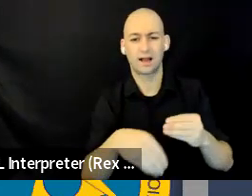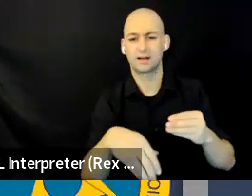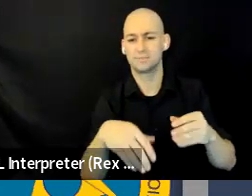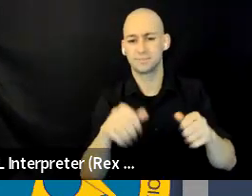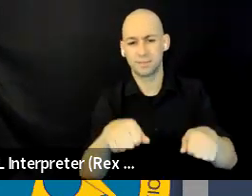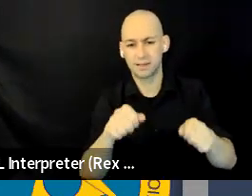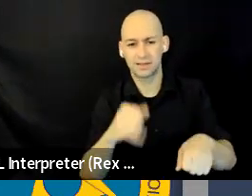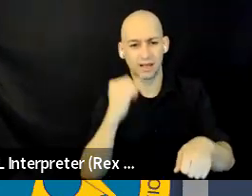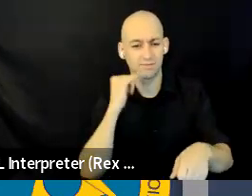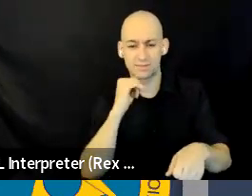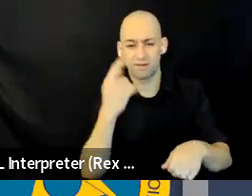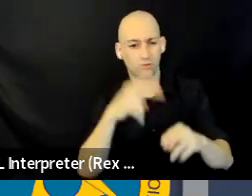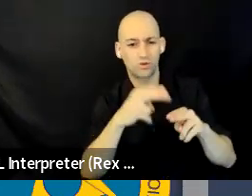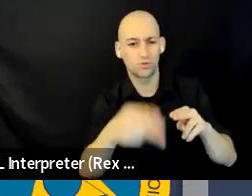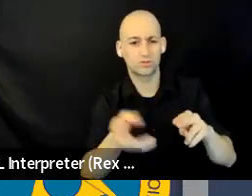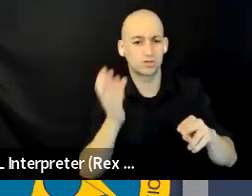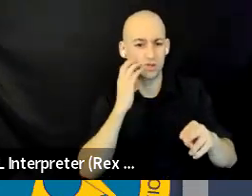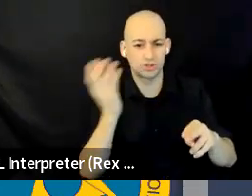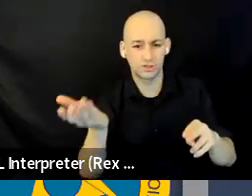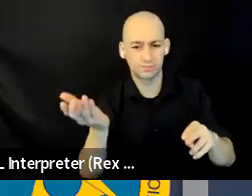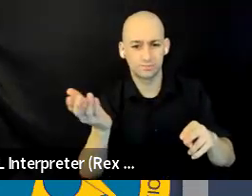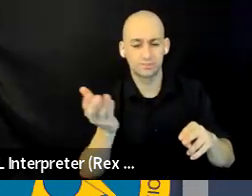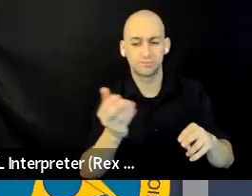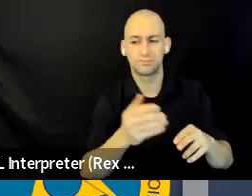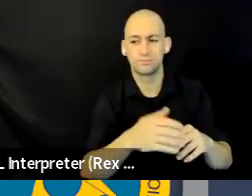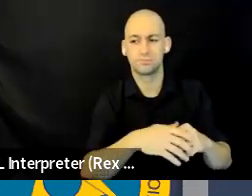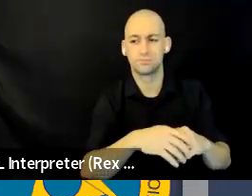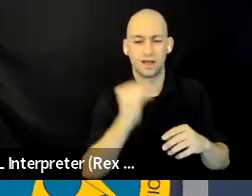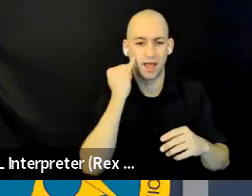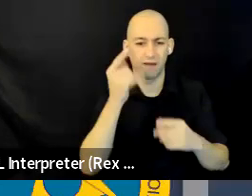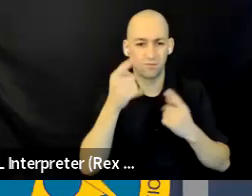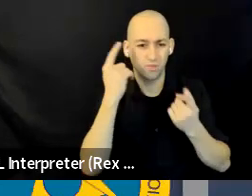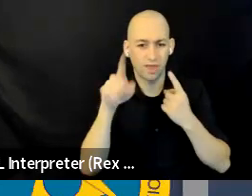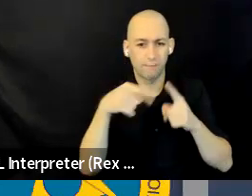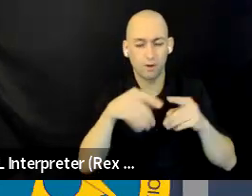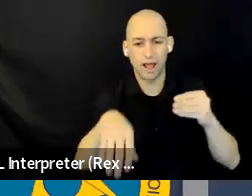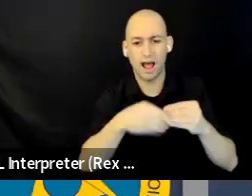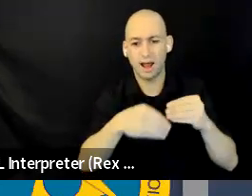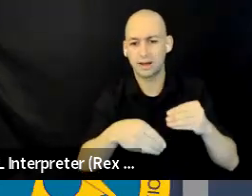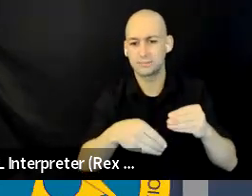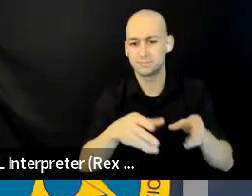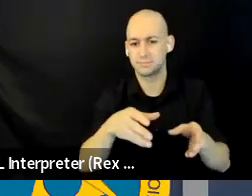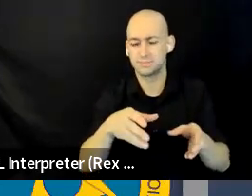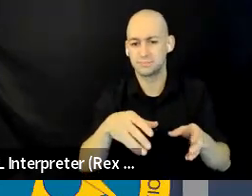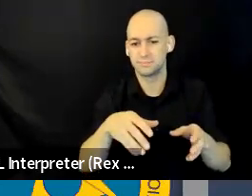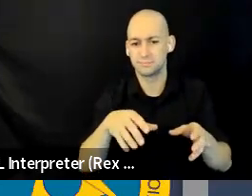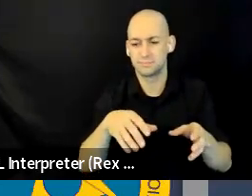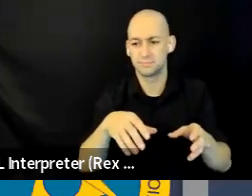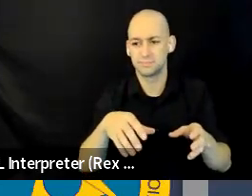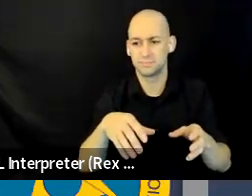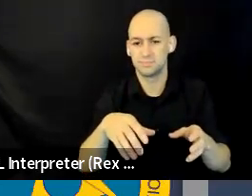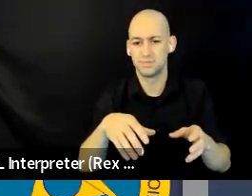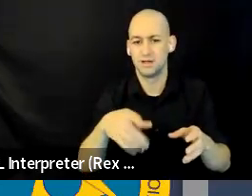place? You see what I'm saying? It's kind of like, Sure. if you're thinking about adding capacity, then you've got a congestion